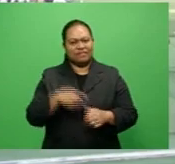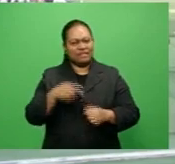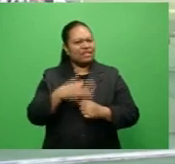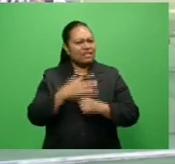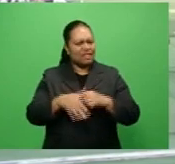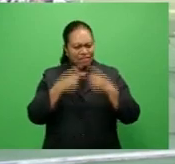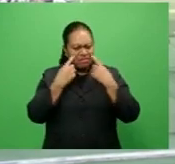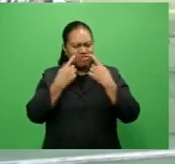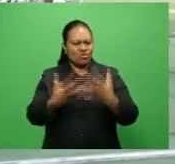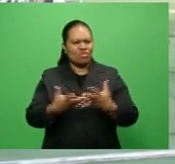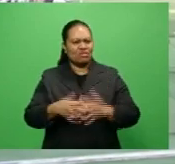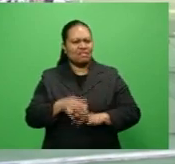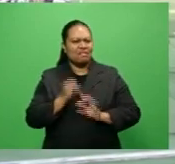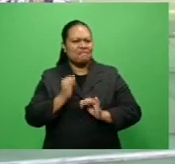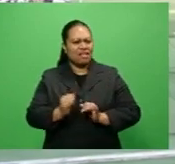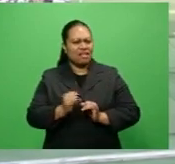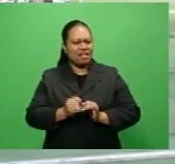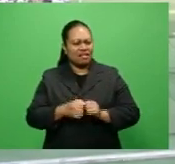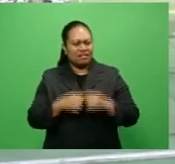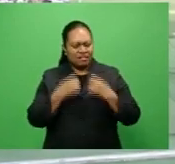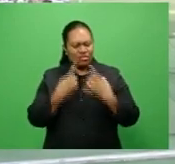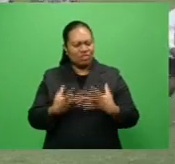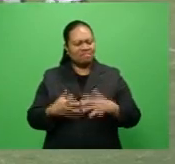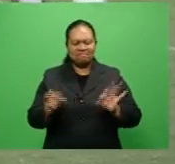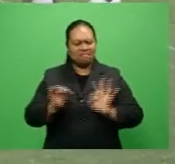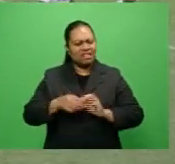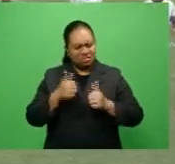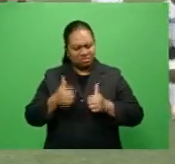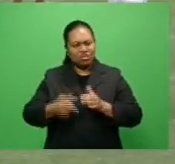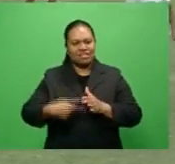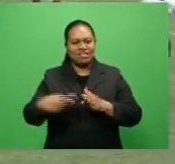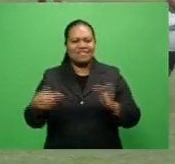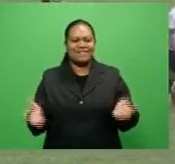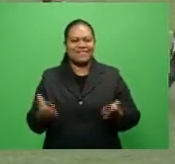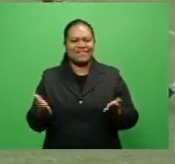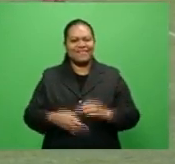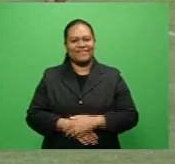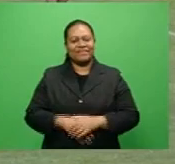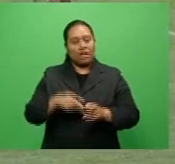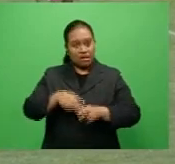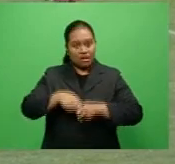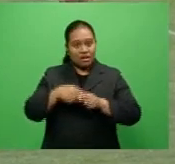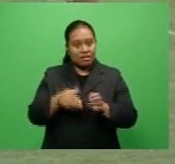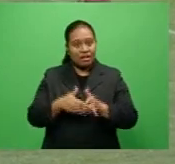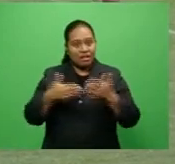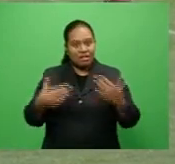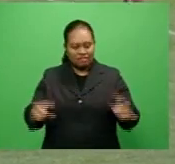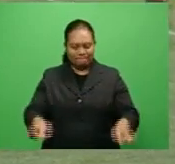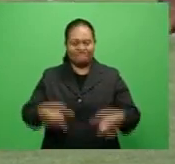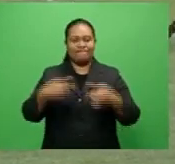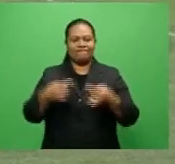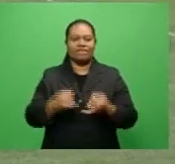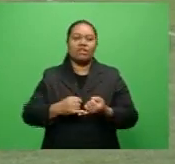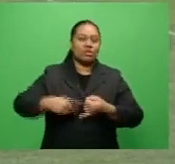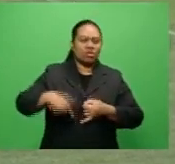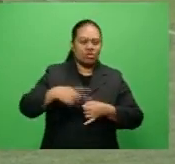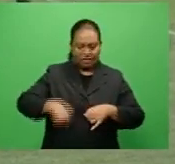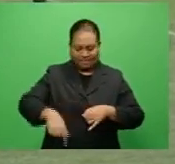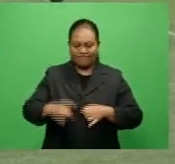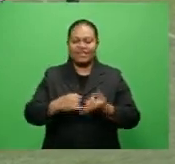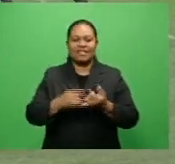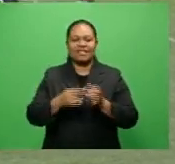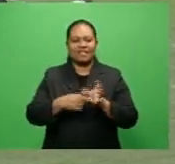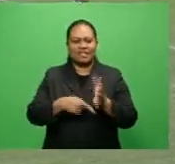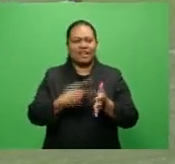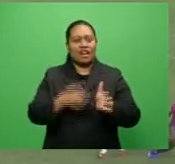bad sign. We're still in the race. That's a good thing. Nandronga will host Suva this Saturday, while Lautoka